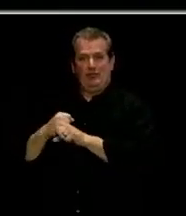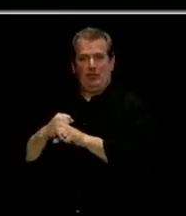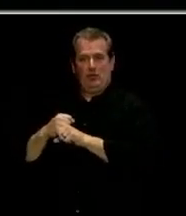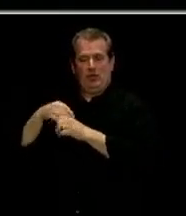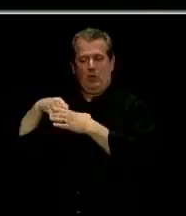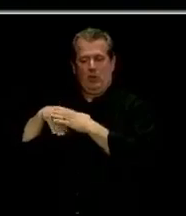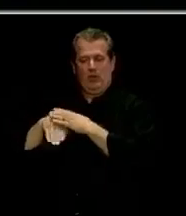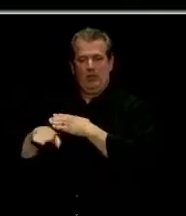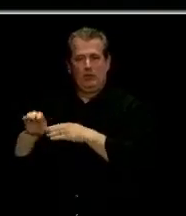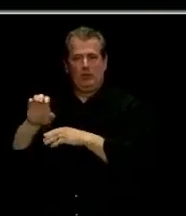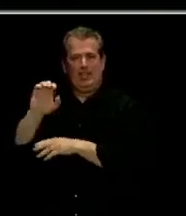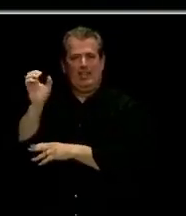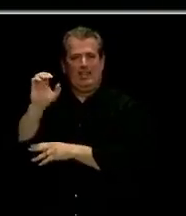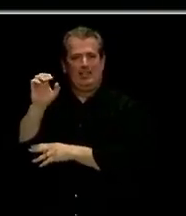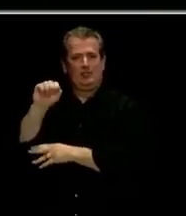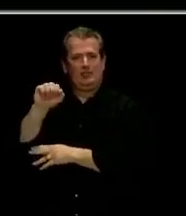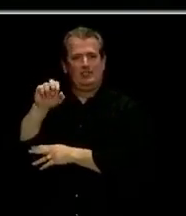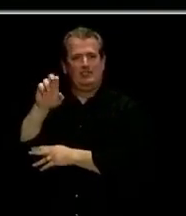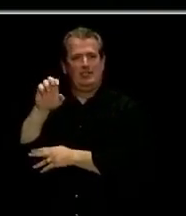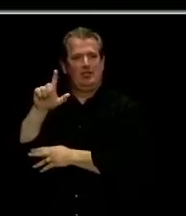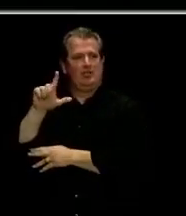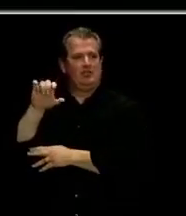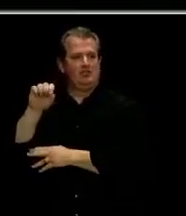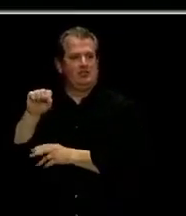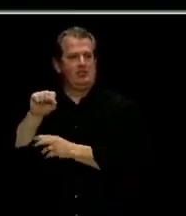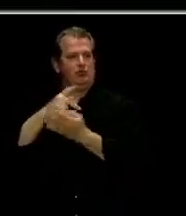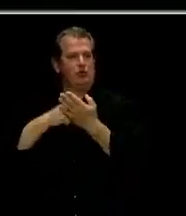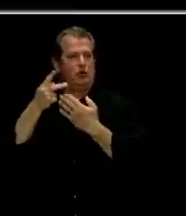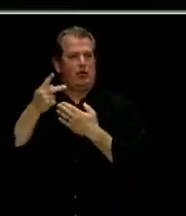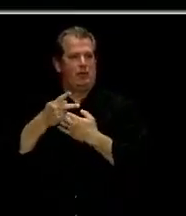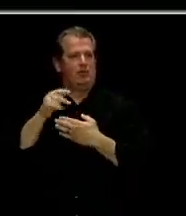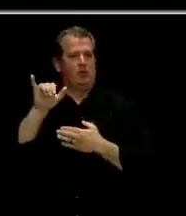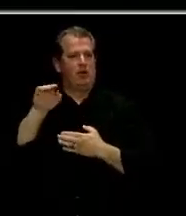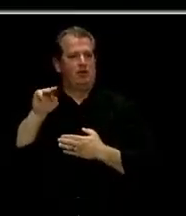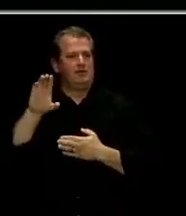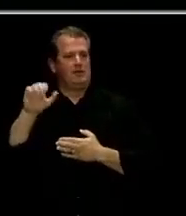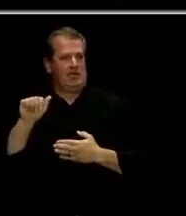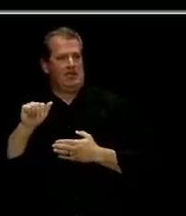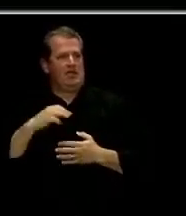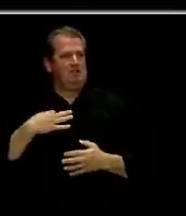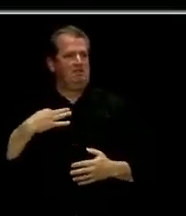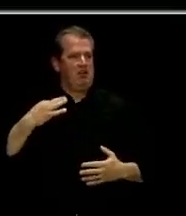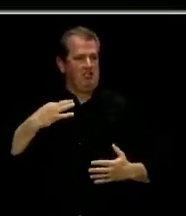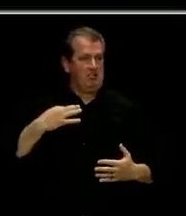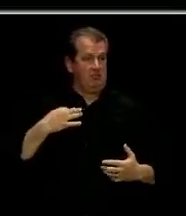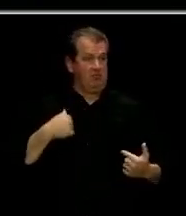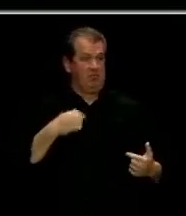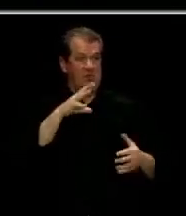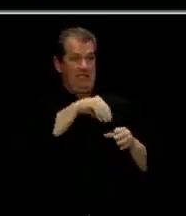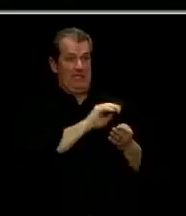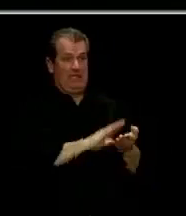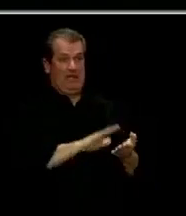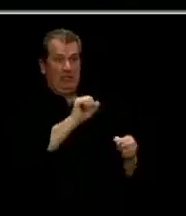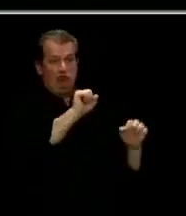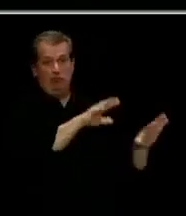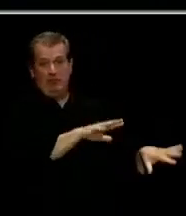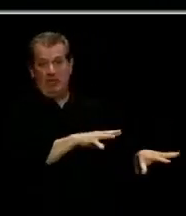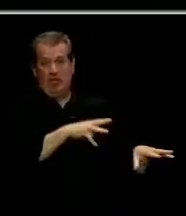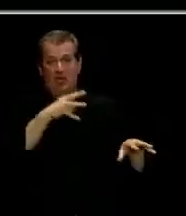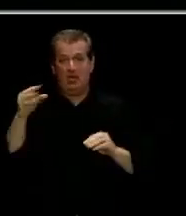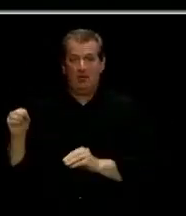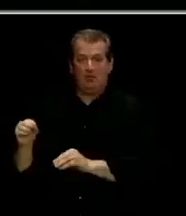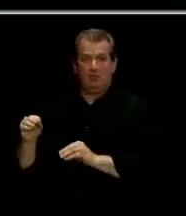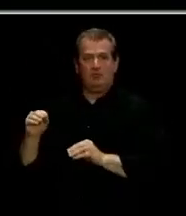Seals program in Stuart, Florida at a YMCA to volunteer. I was a college dropout at the time, had just moved to Florida from New Jersey, was sick of